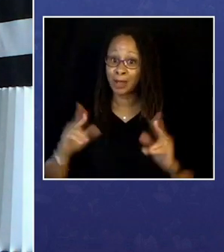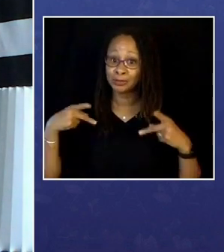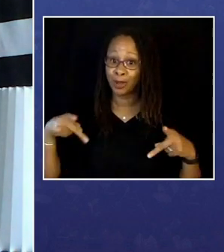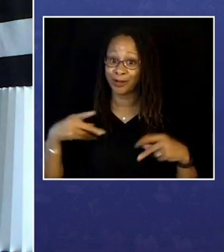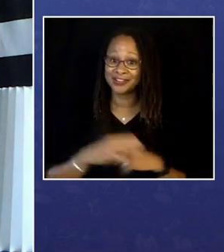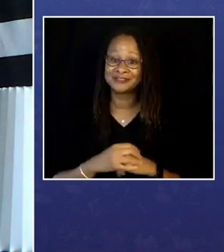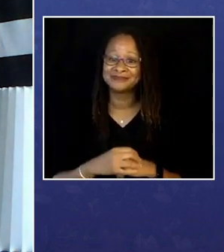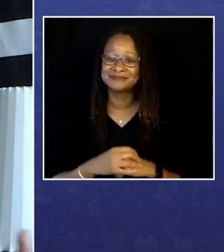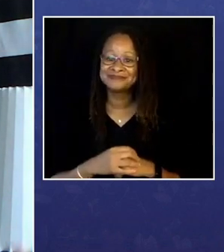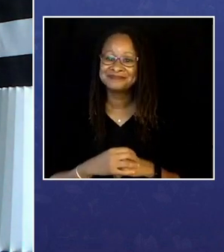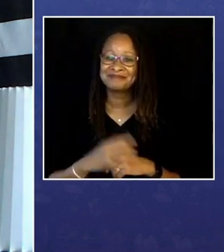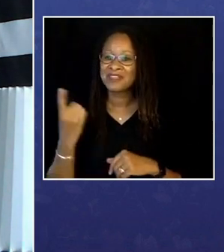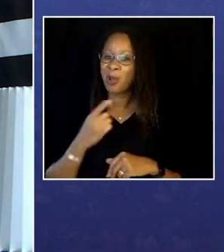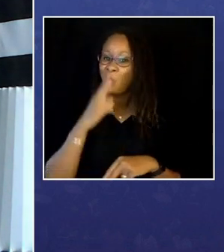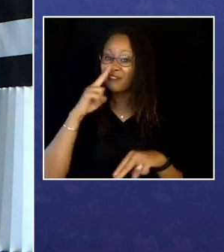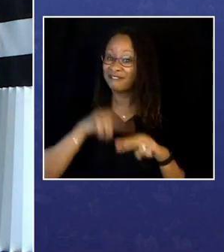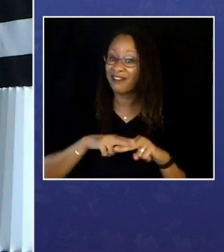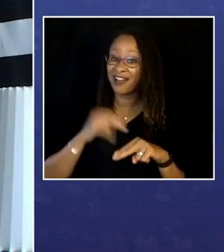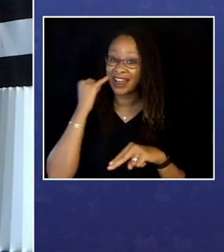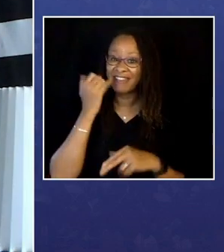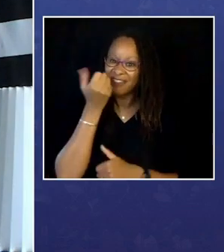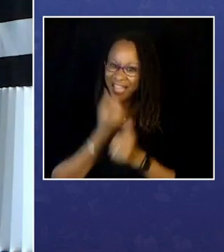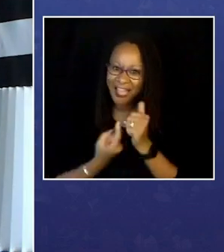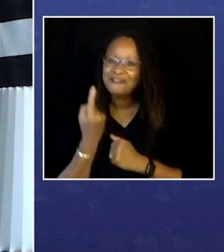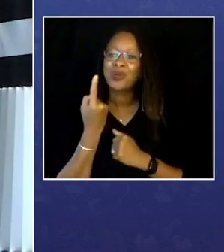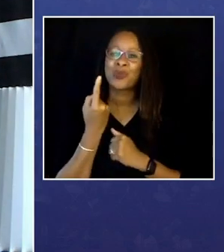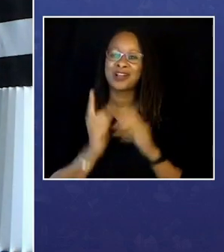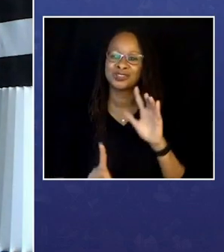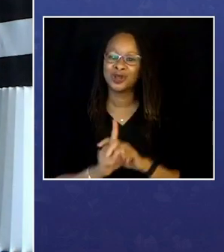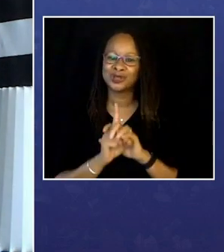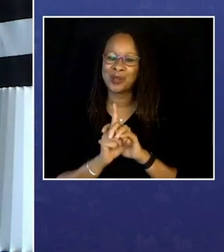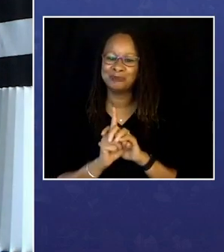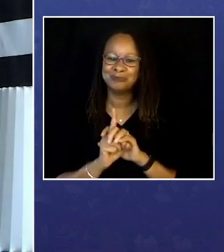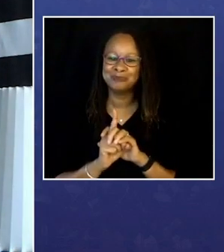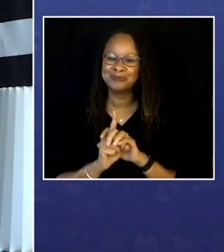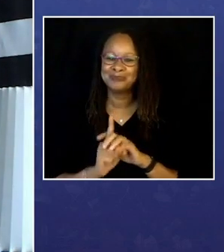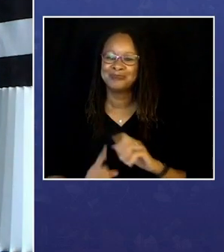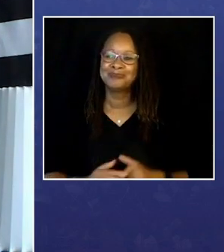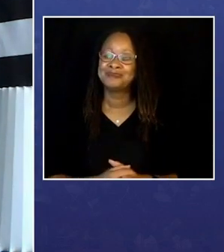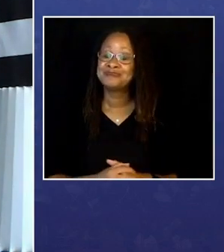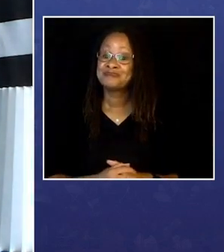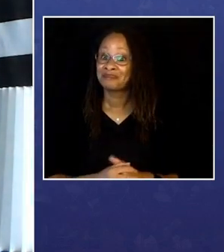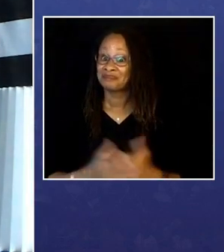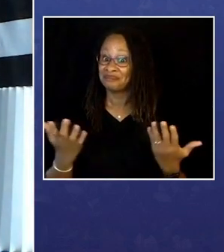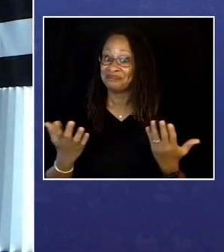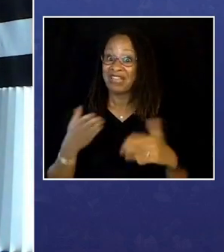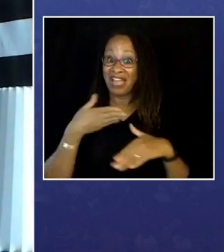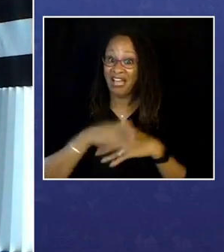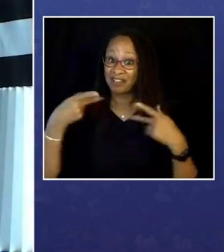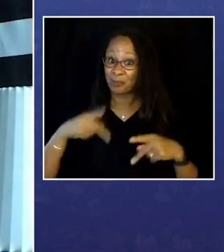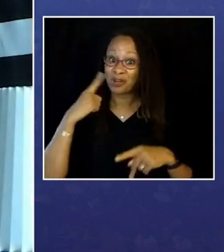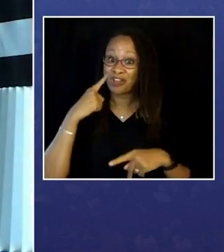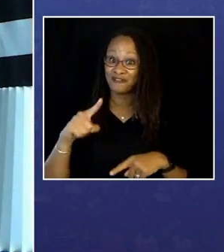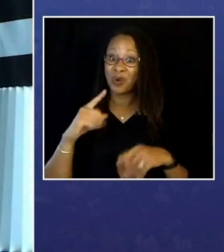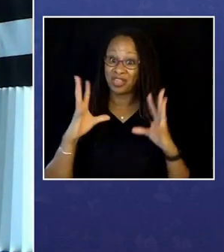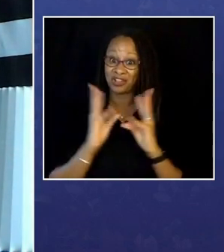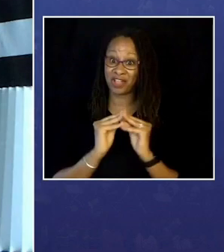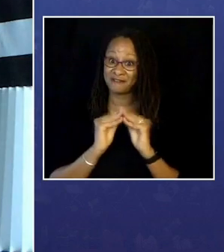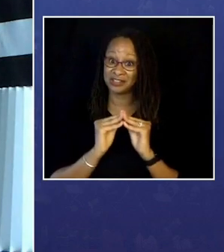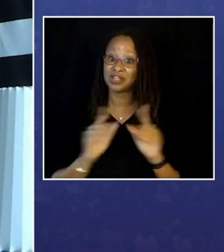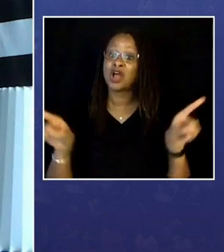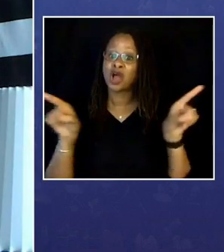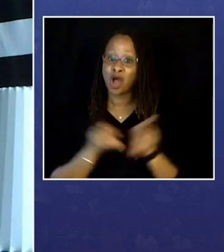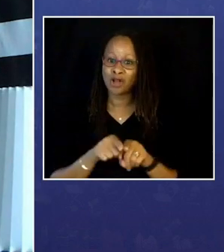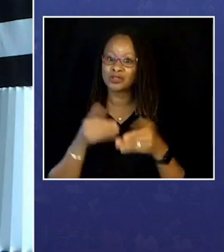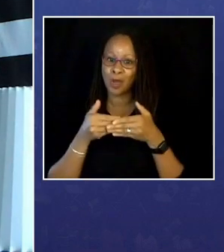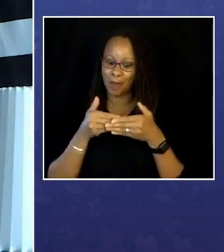house party. It's only fun if everybody shows up. And while this is an after party for the convention,